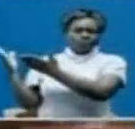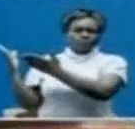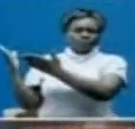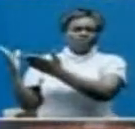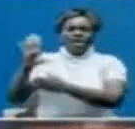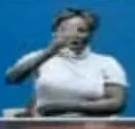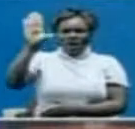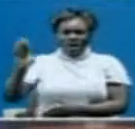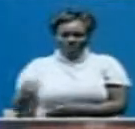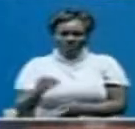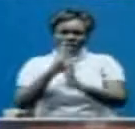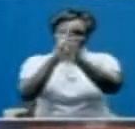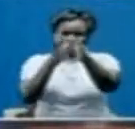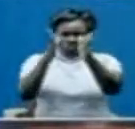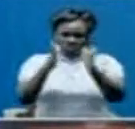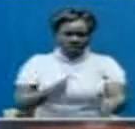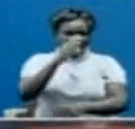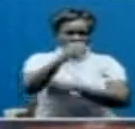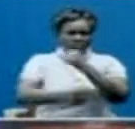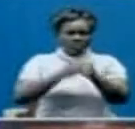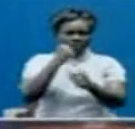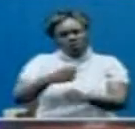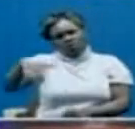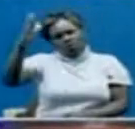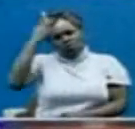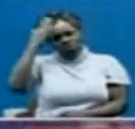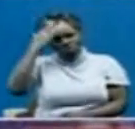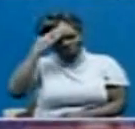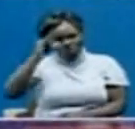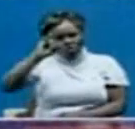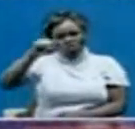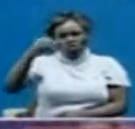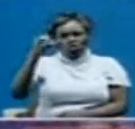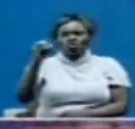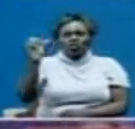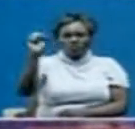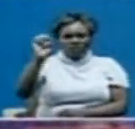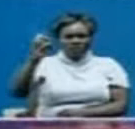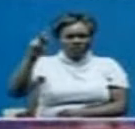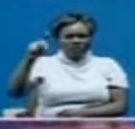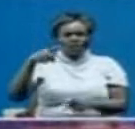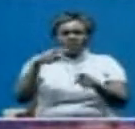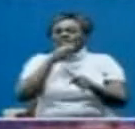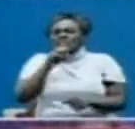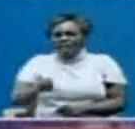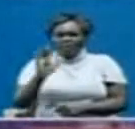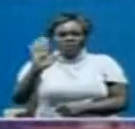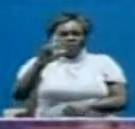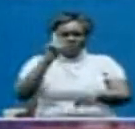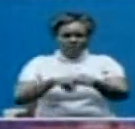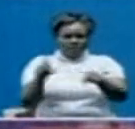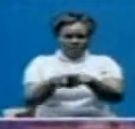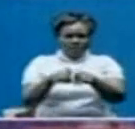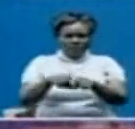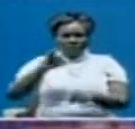Africa Journalist of the Year. You know him as Joseph Mathenge, but obviously he was with his son at the time,